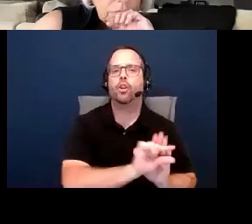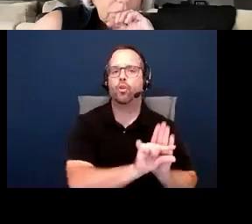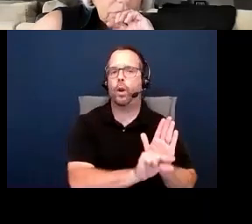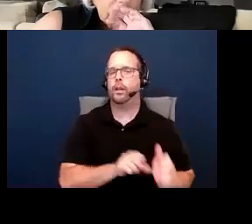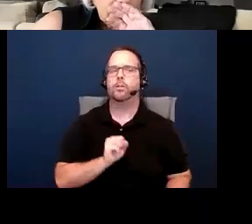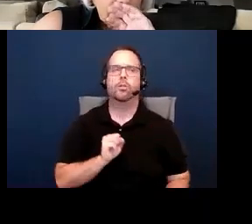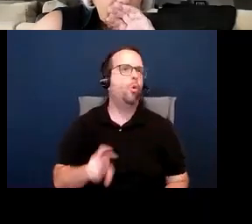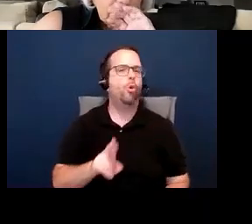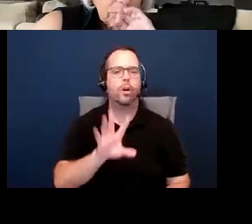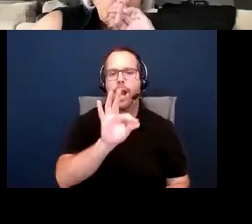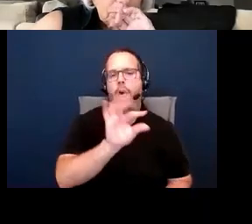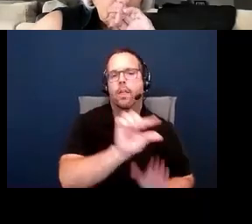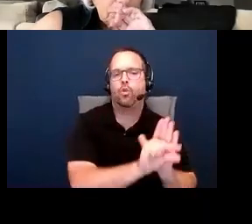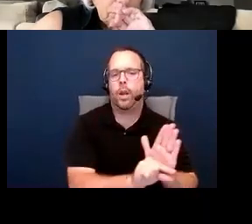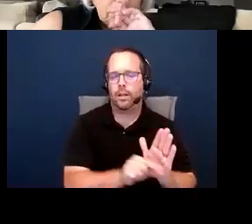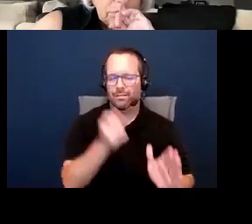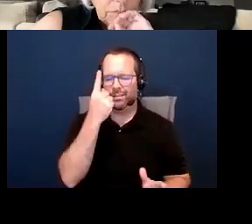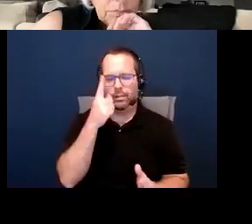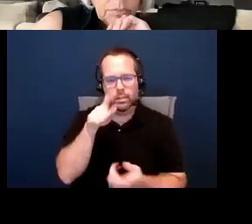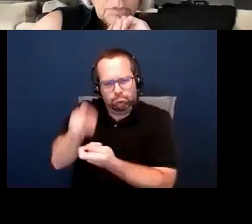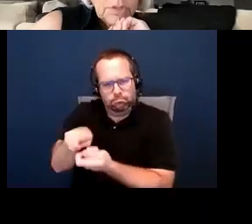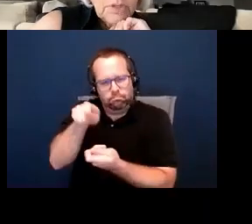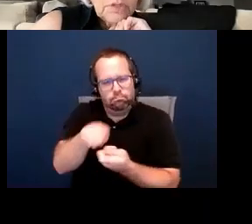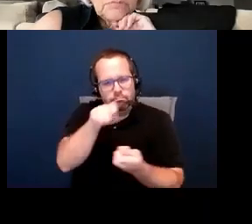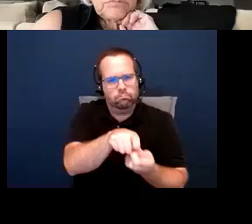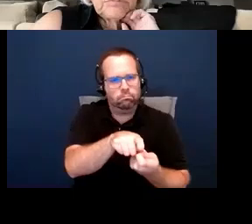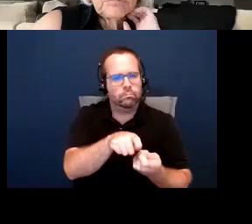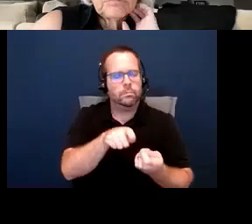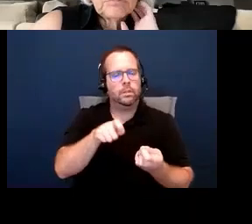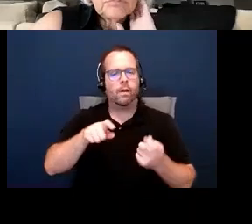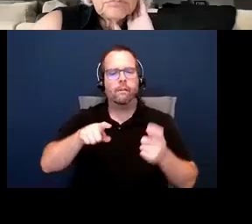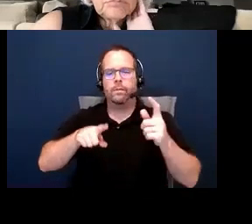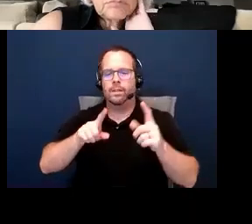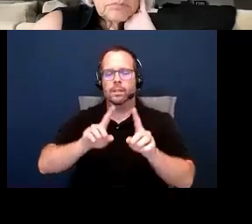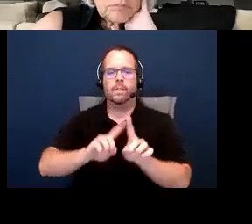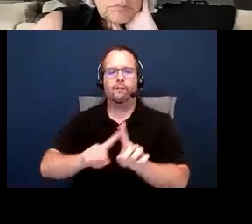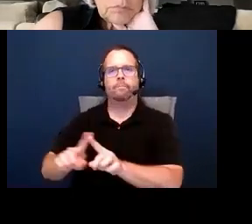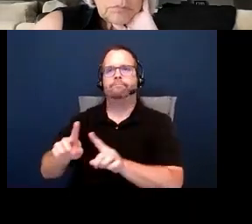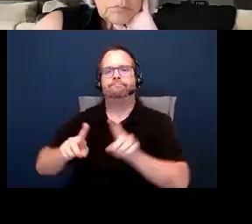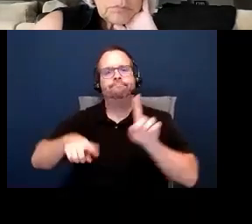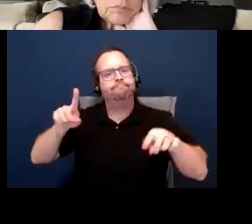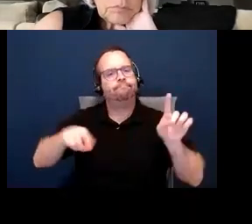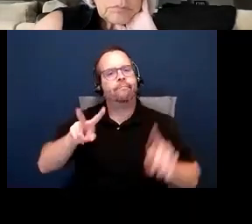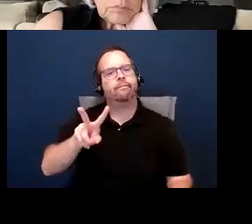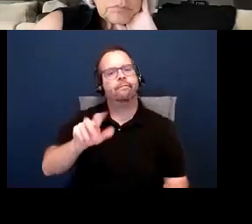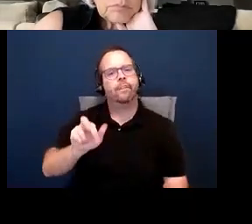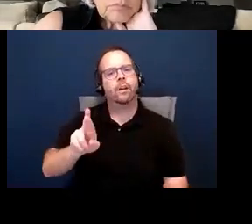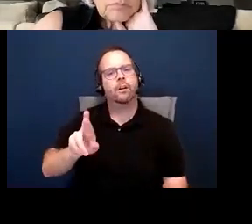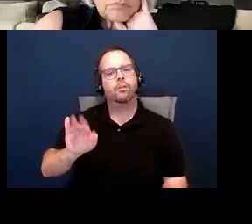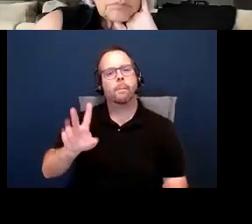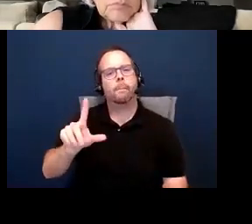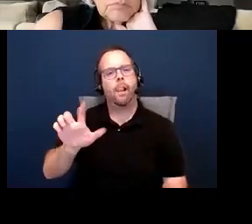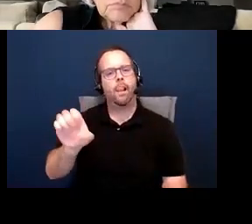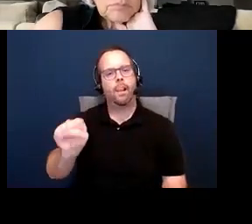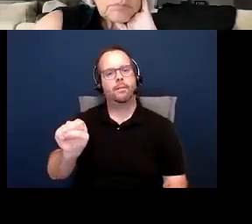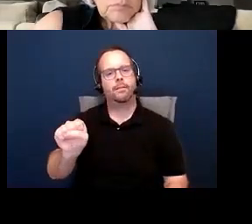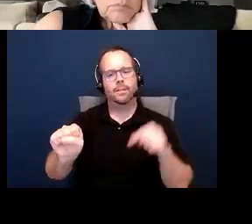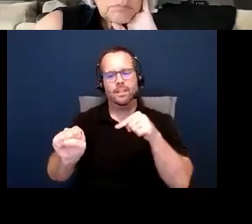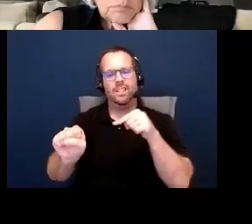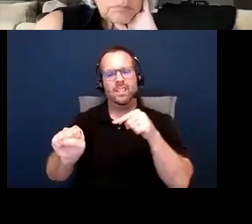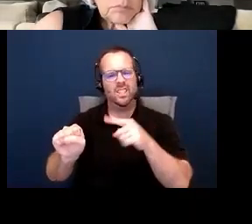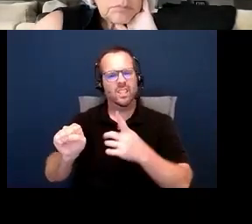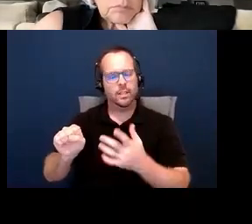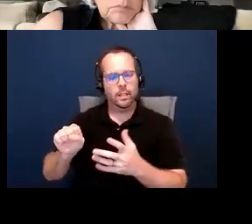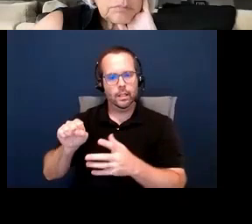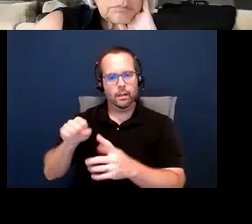very clearly even the variables and that are from these data sets, for example. That